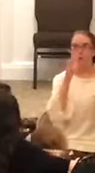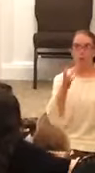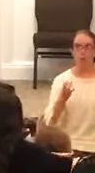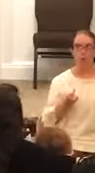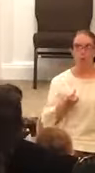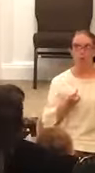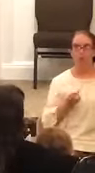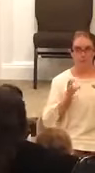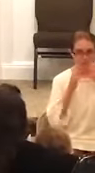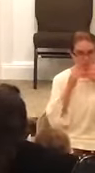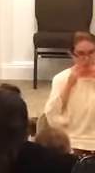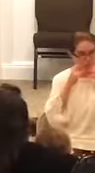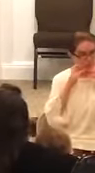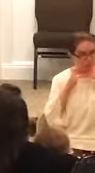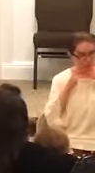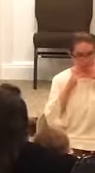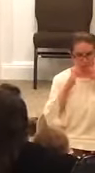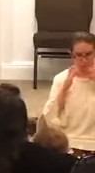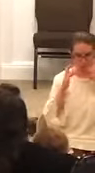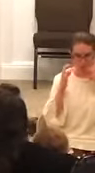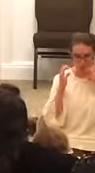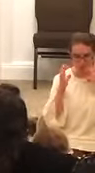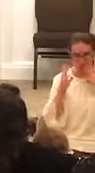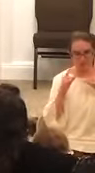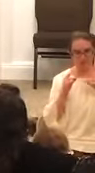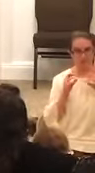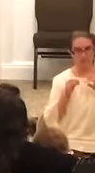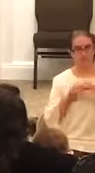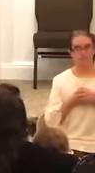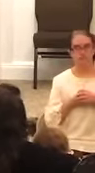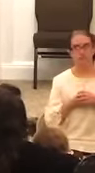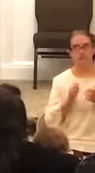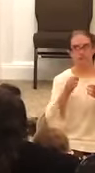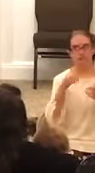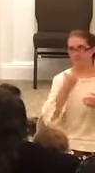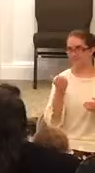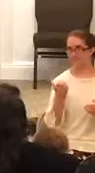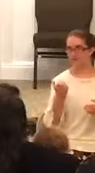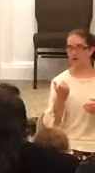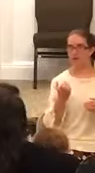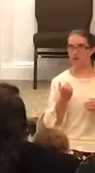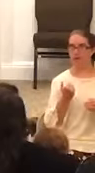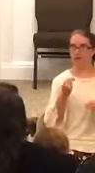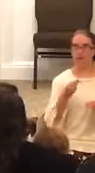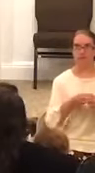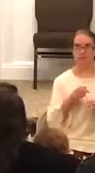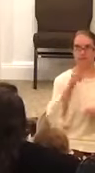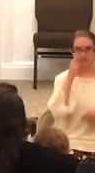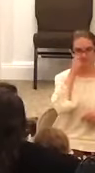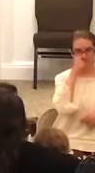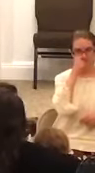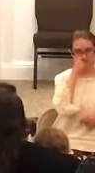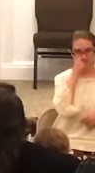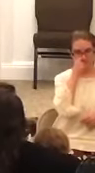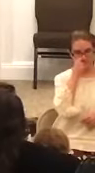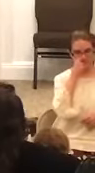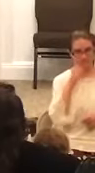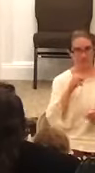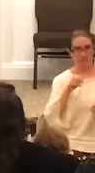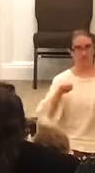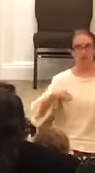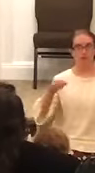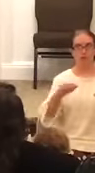with the crowd no more. You kind of get off of the, you know, the herd over there. It's all marked with that other mark. Whew. I've been